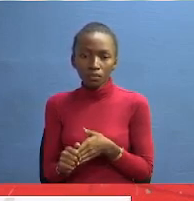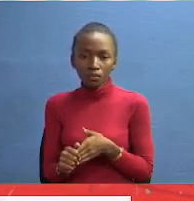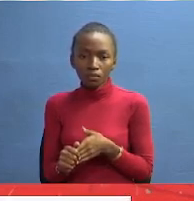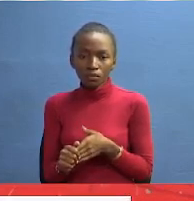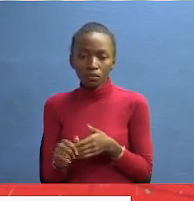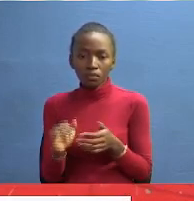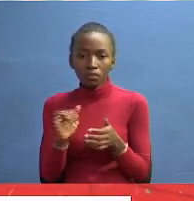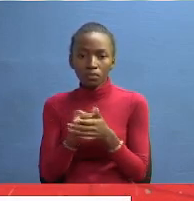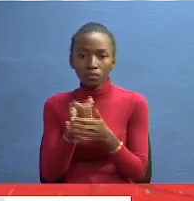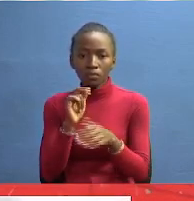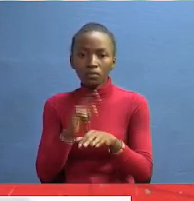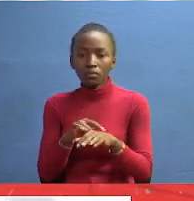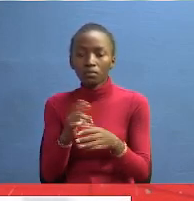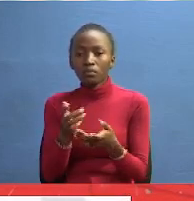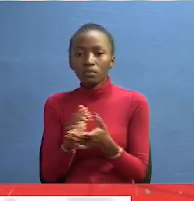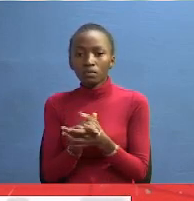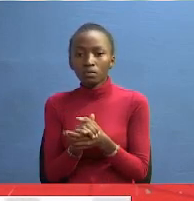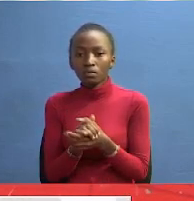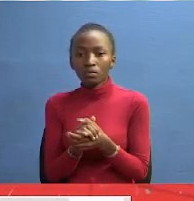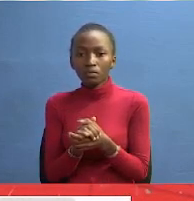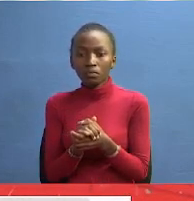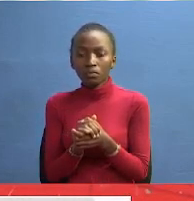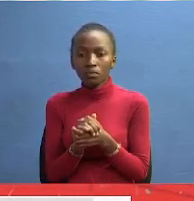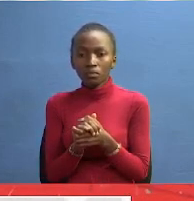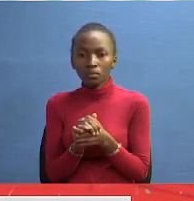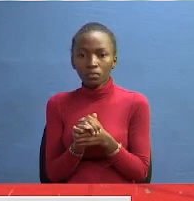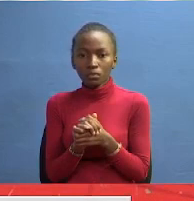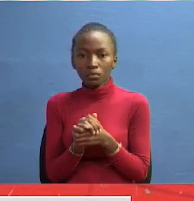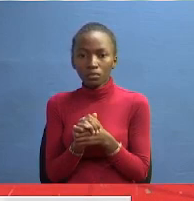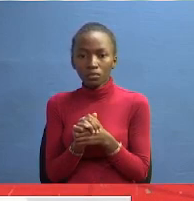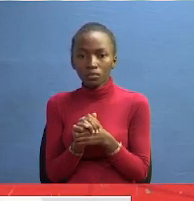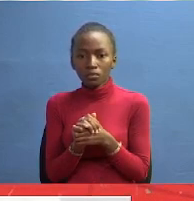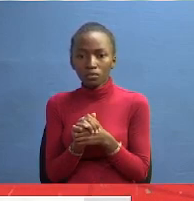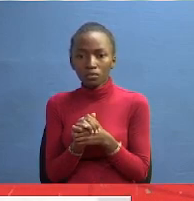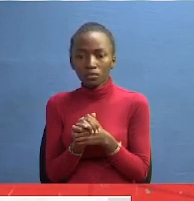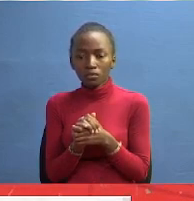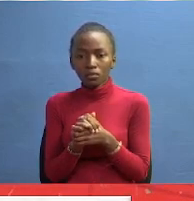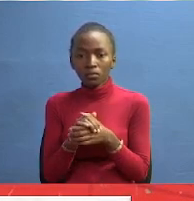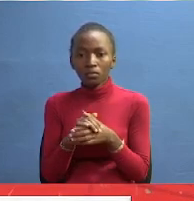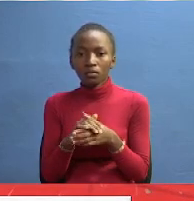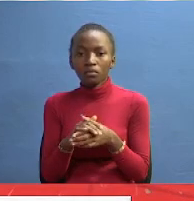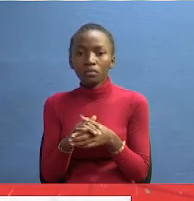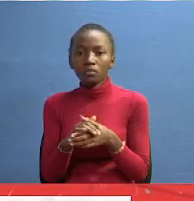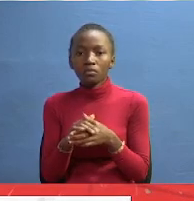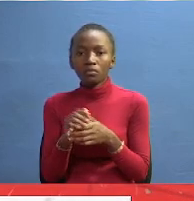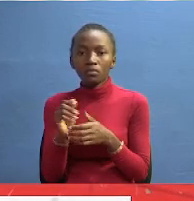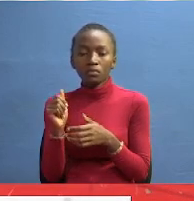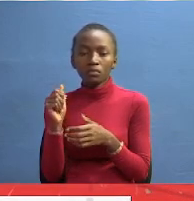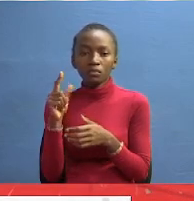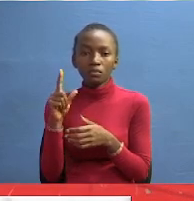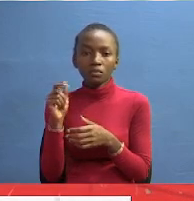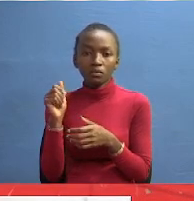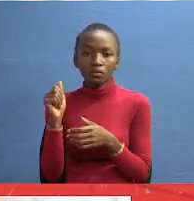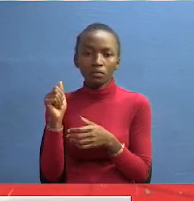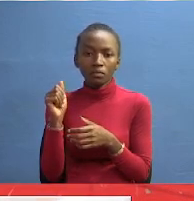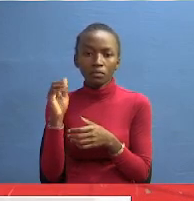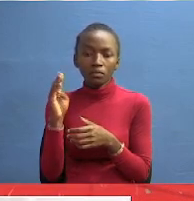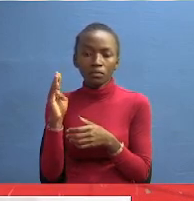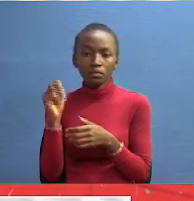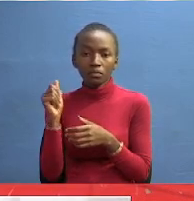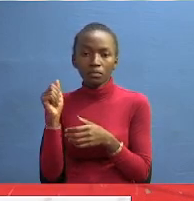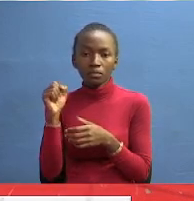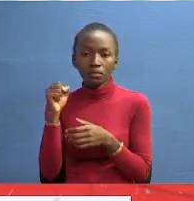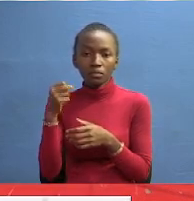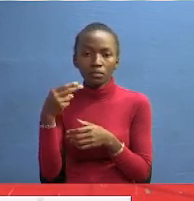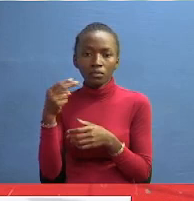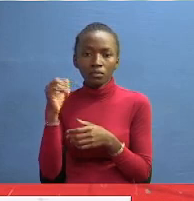in Kaparak when President al-Bashir accepted that he was going to engage with Garan.